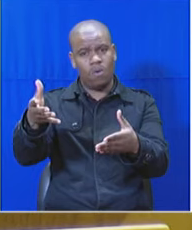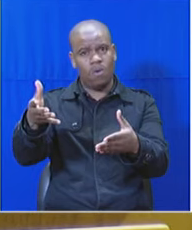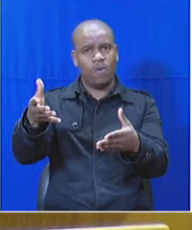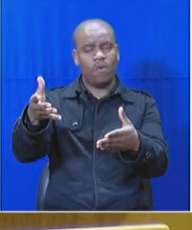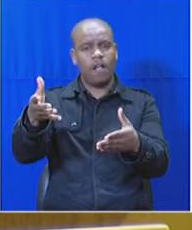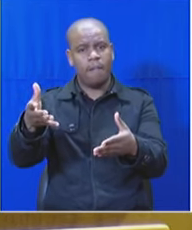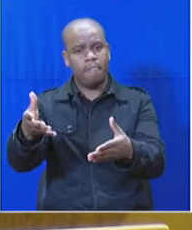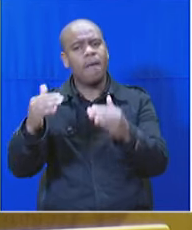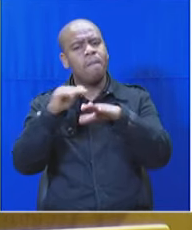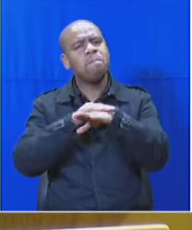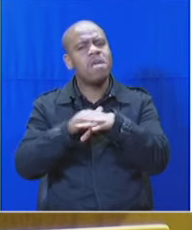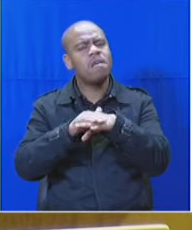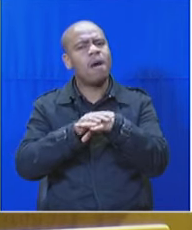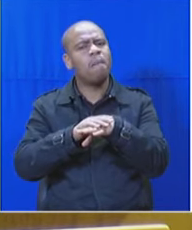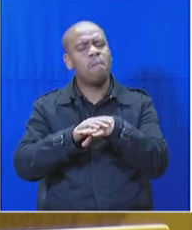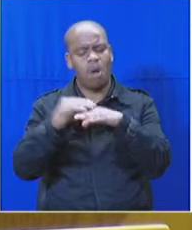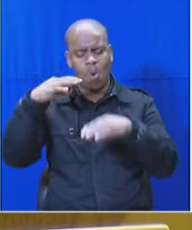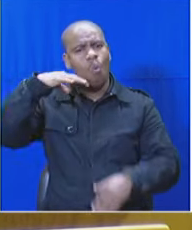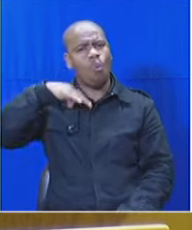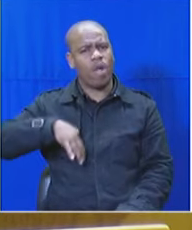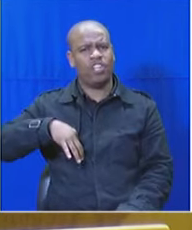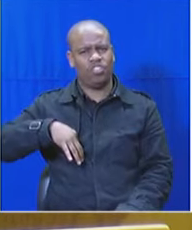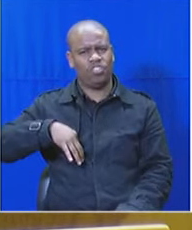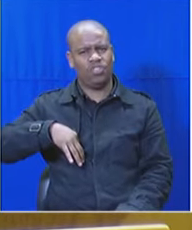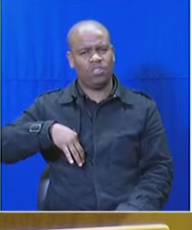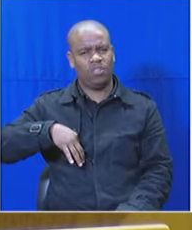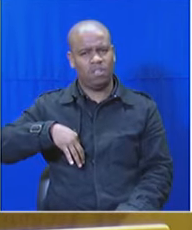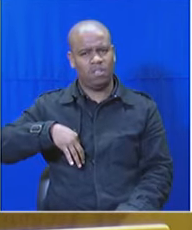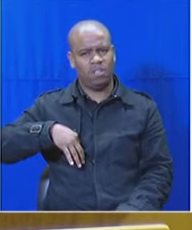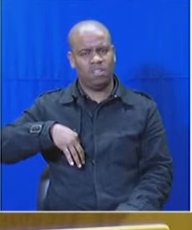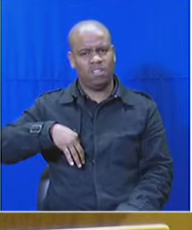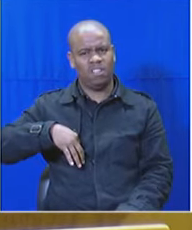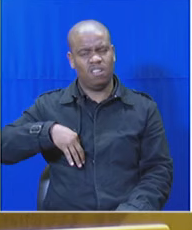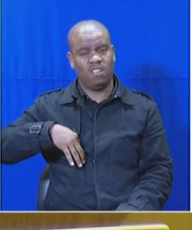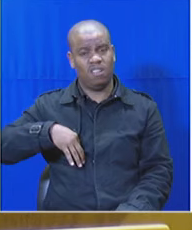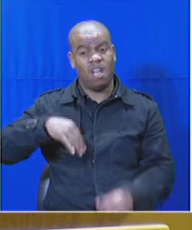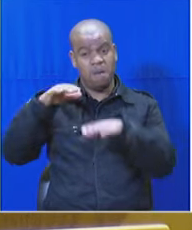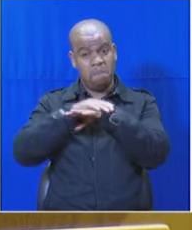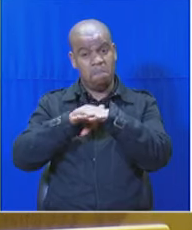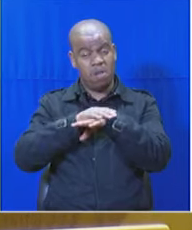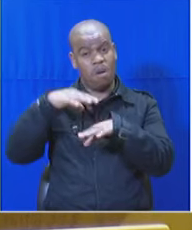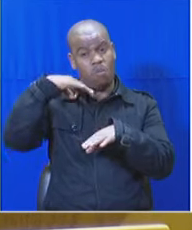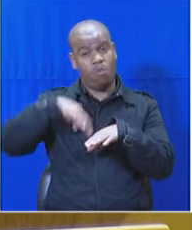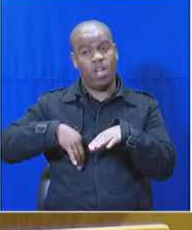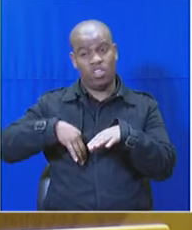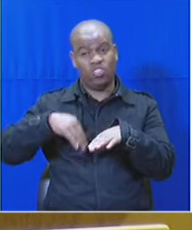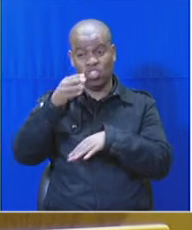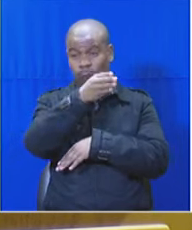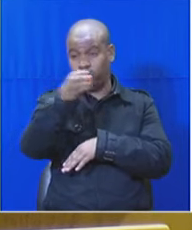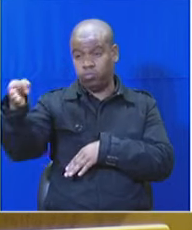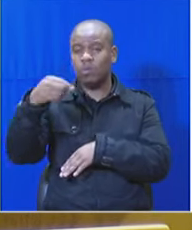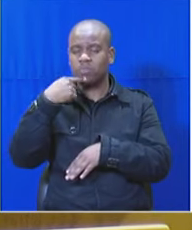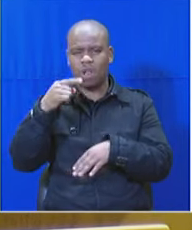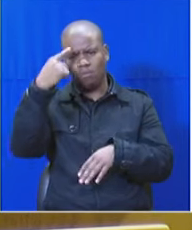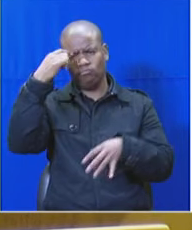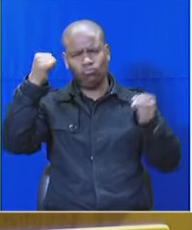must then, get rid of South Africans and replace them with non-documented people that they think they